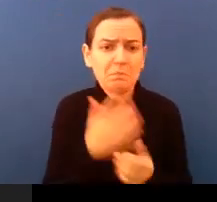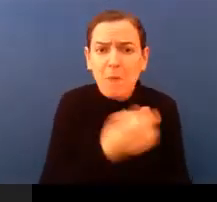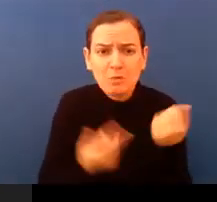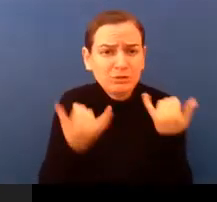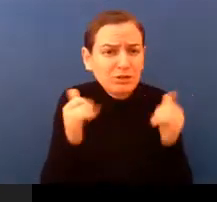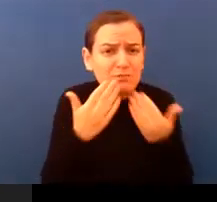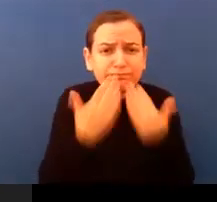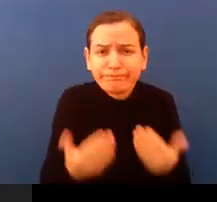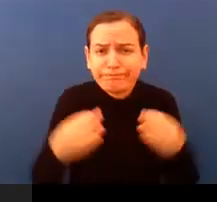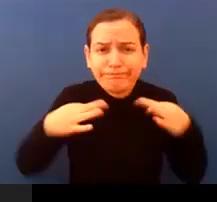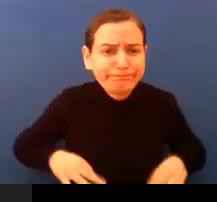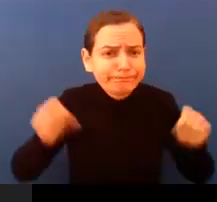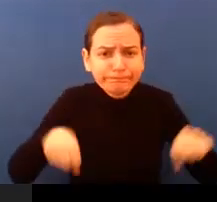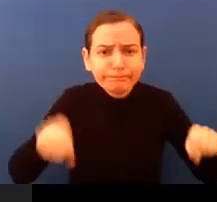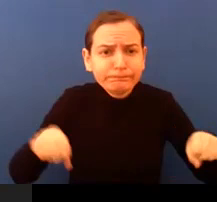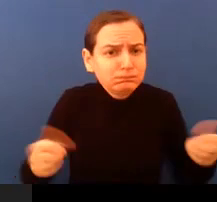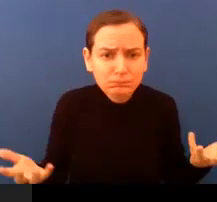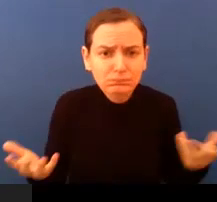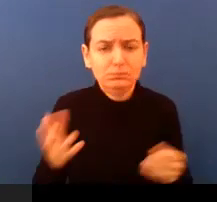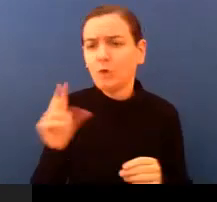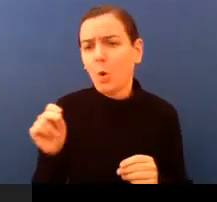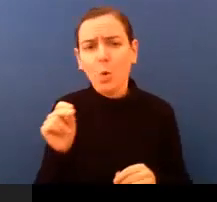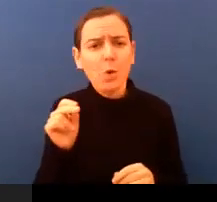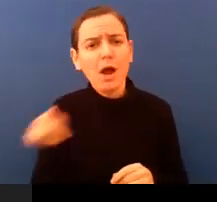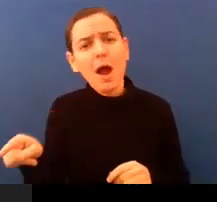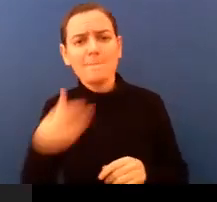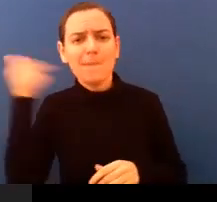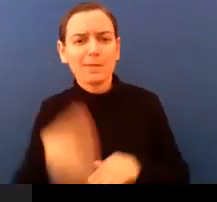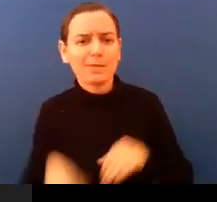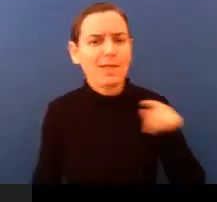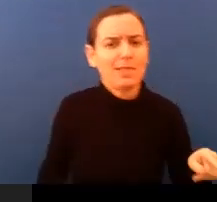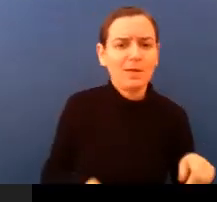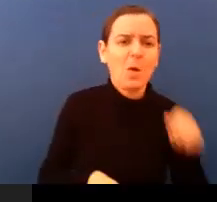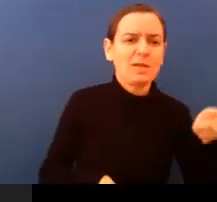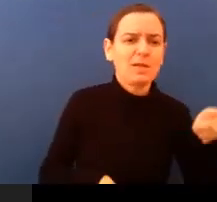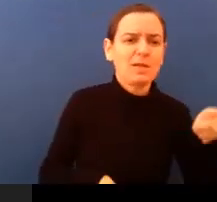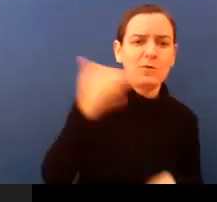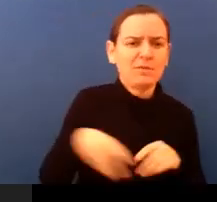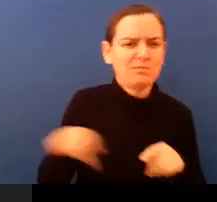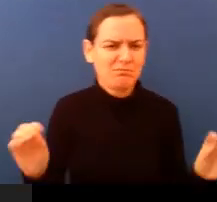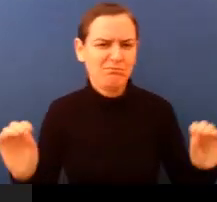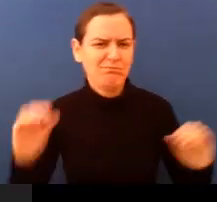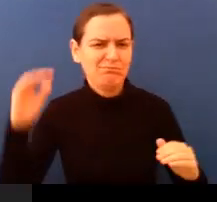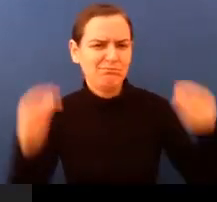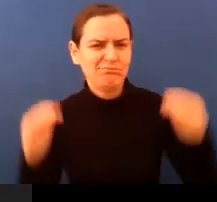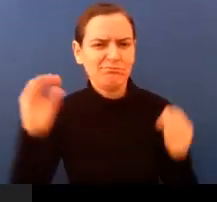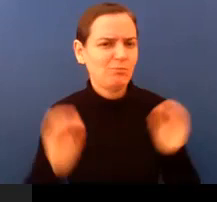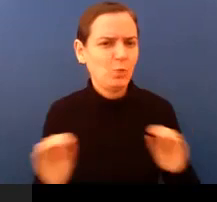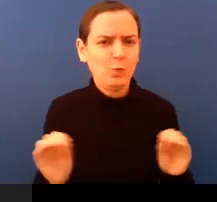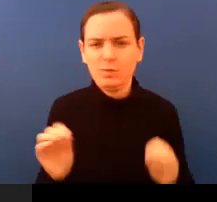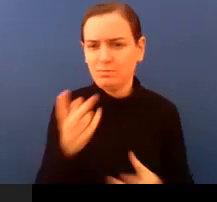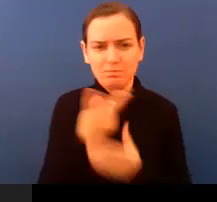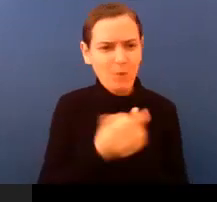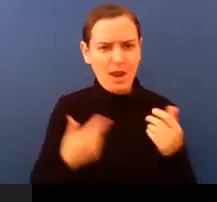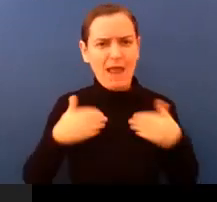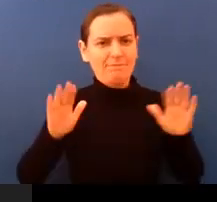from guide dog and maybe have a guide dog for 10 years and then switch back to a cane for a few years and then switch back to a